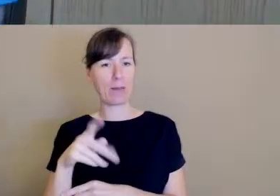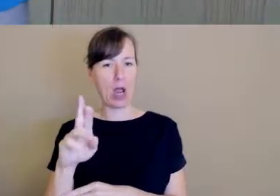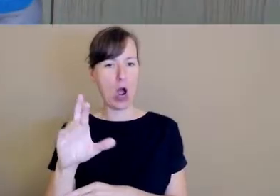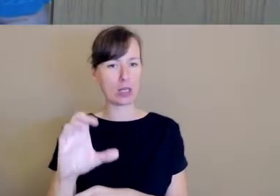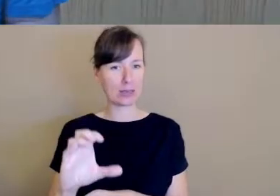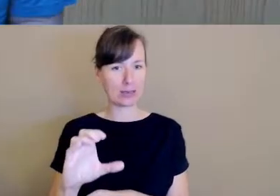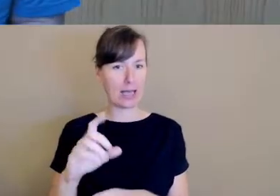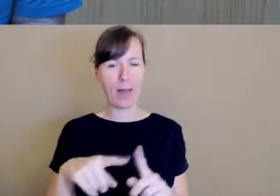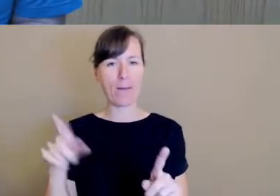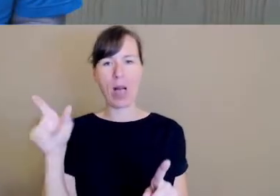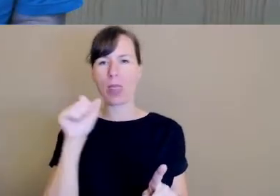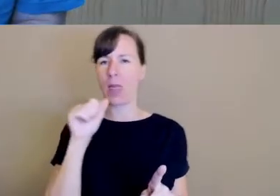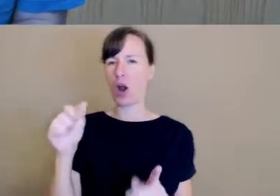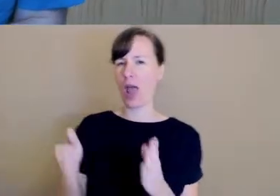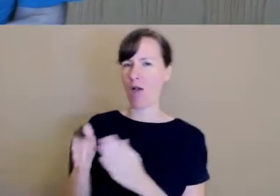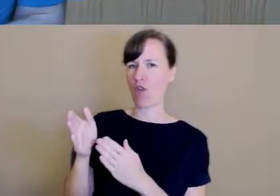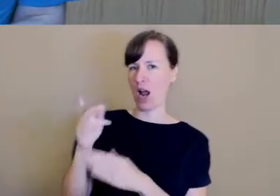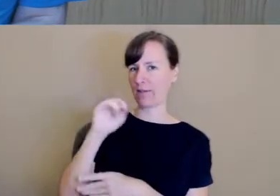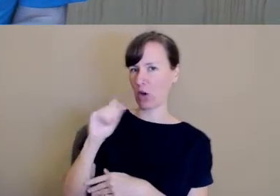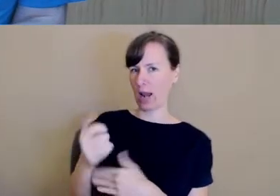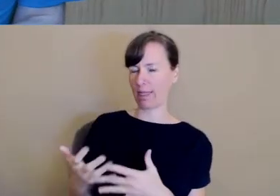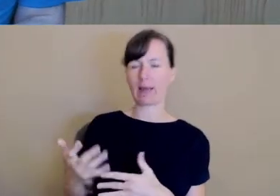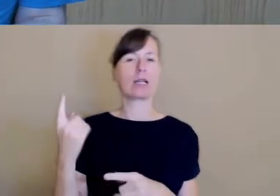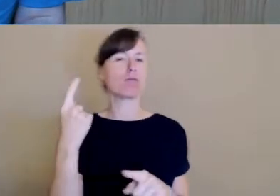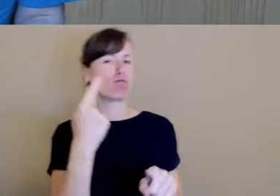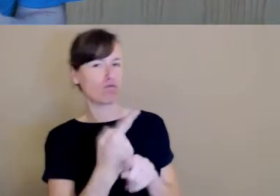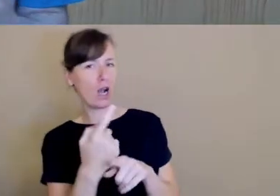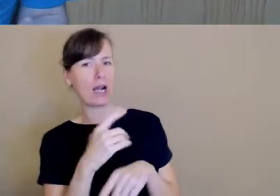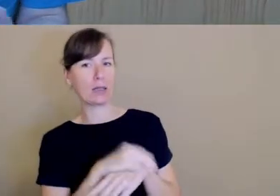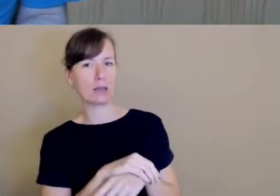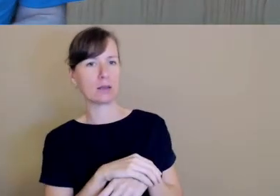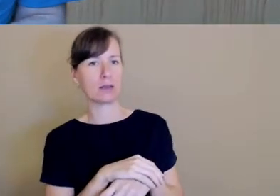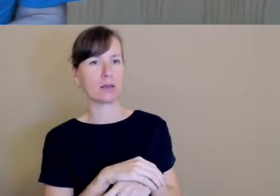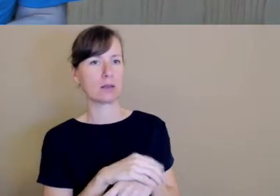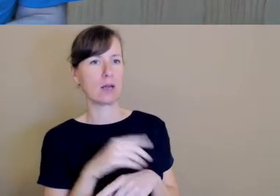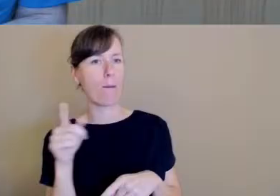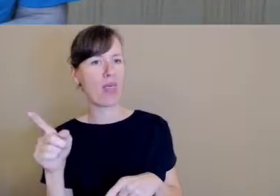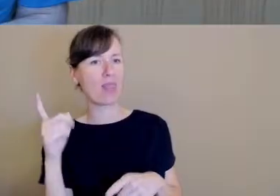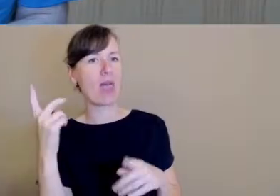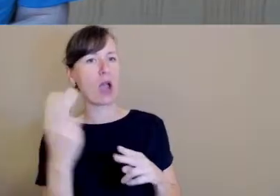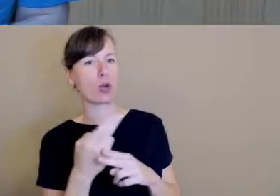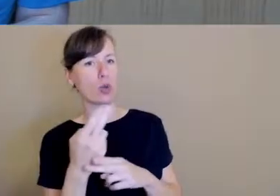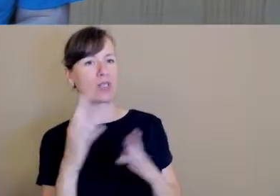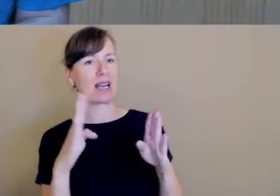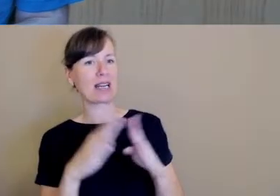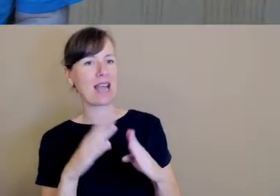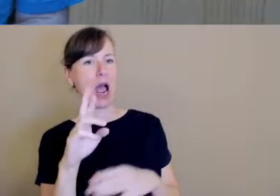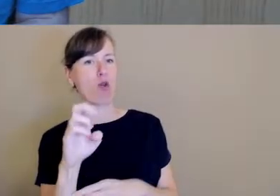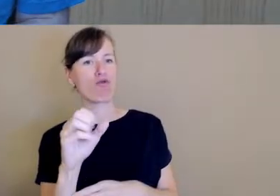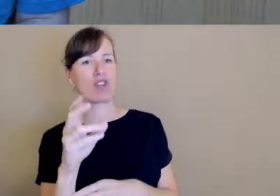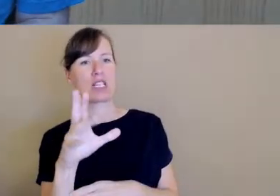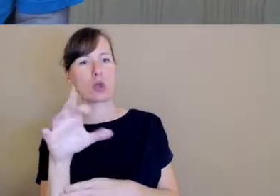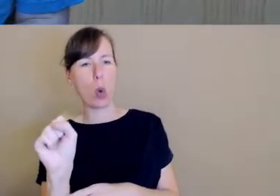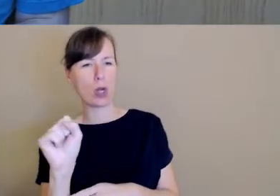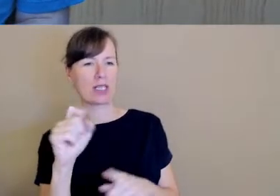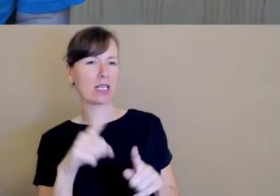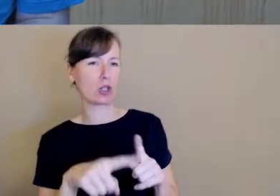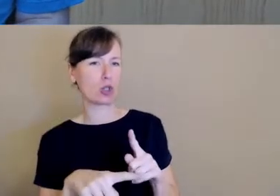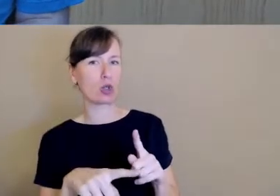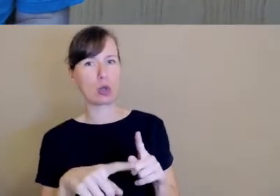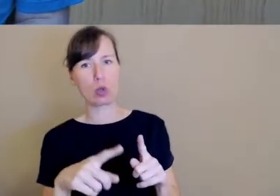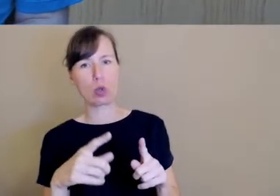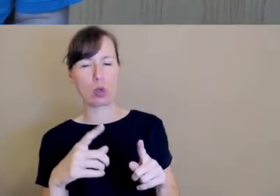running for anything. Correct, they're not running for anything, but Yeah. they're using town resources to execute a community event without